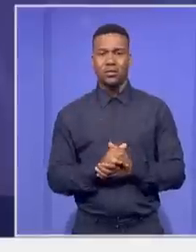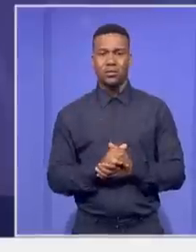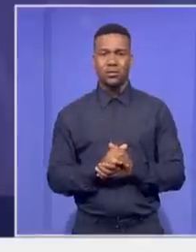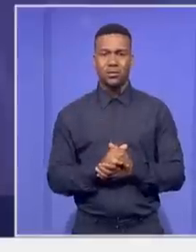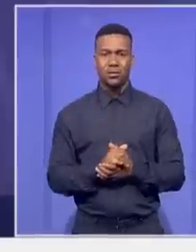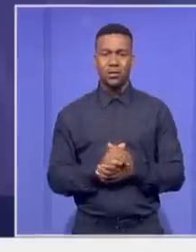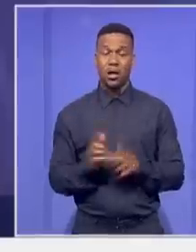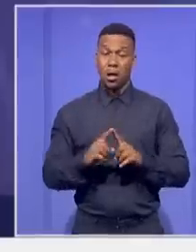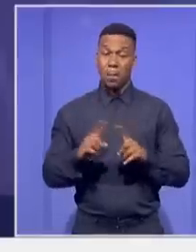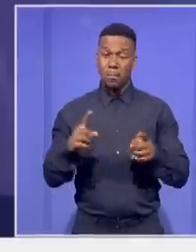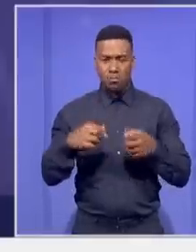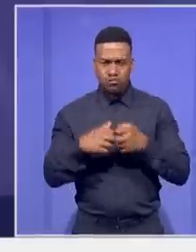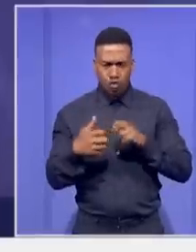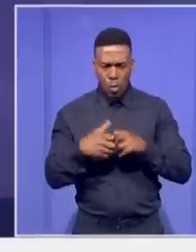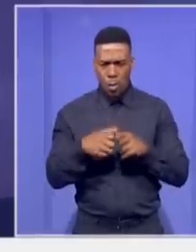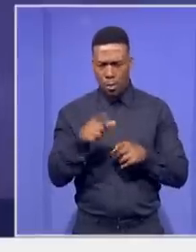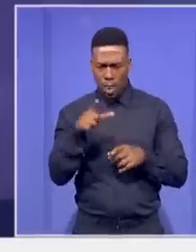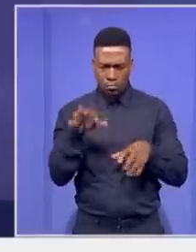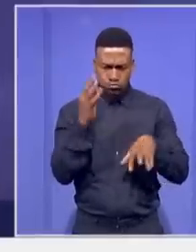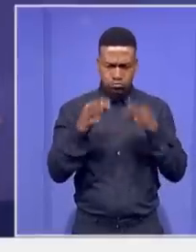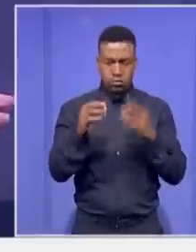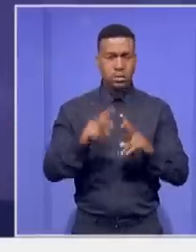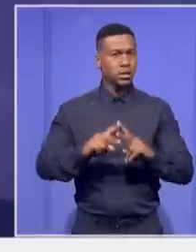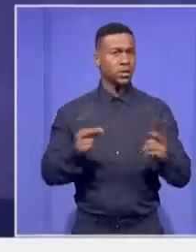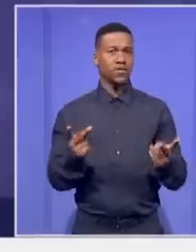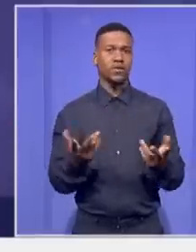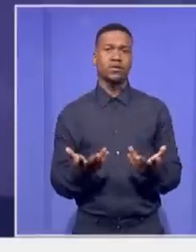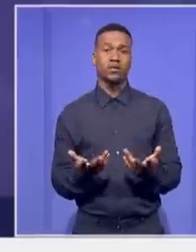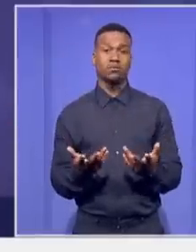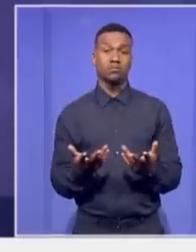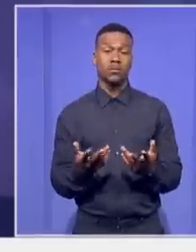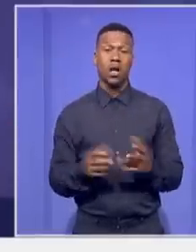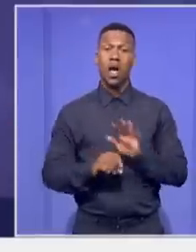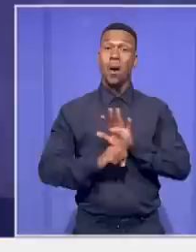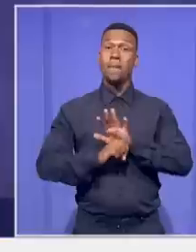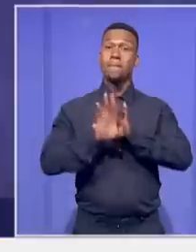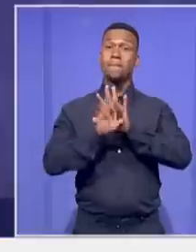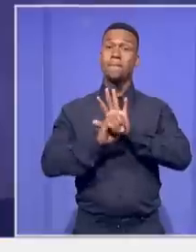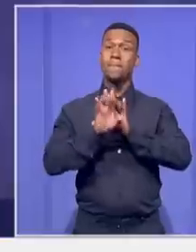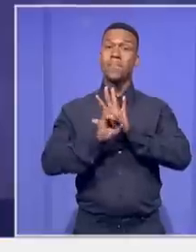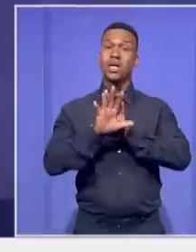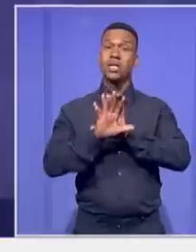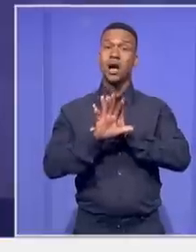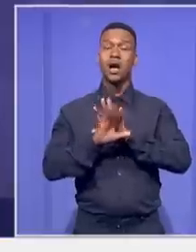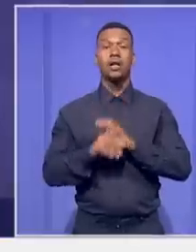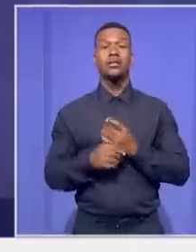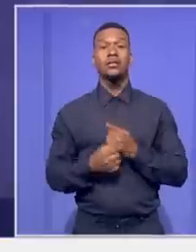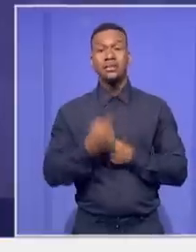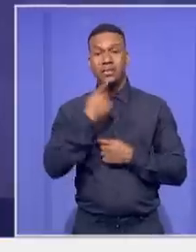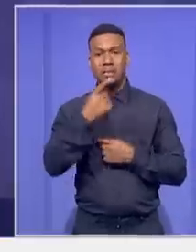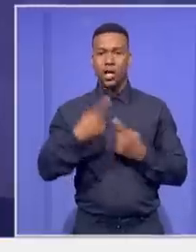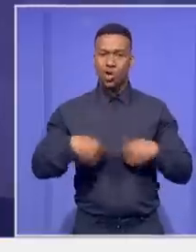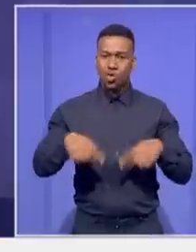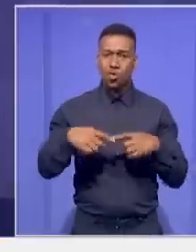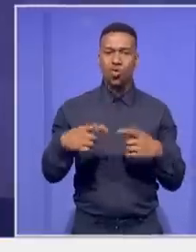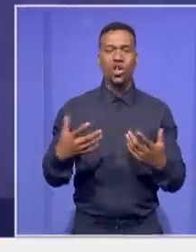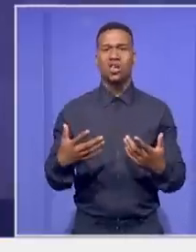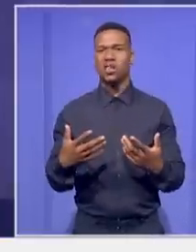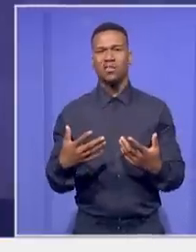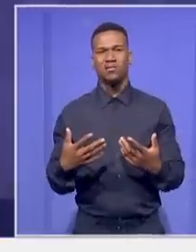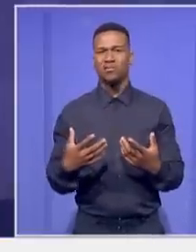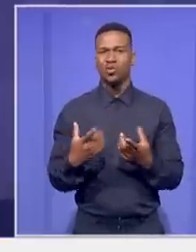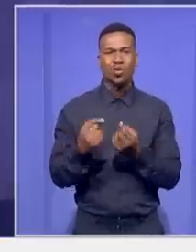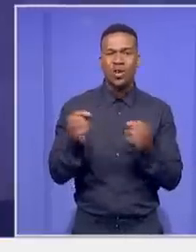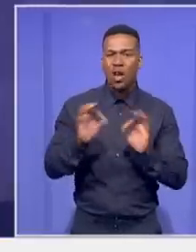very, very differently. Some in the media said that it was because we hadn't gone far enough in appropriating the ANC's stance on